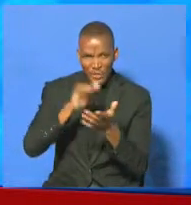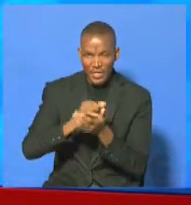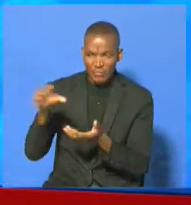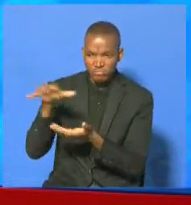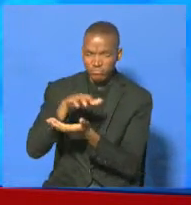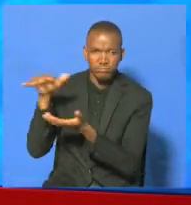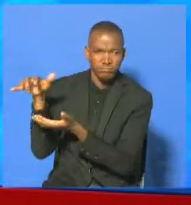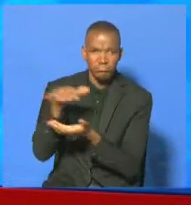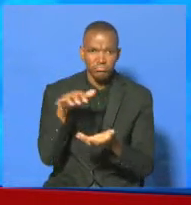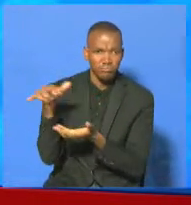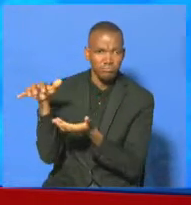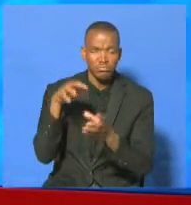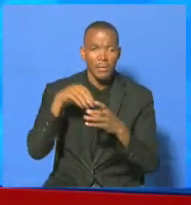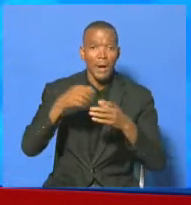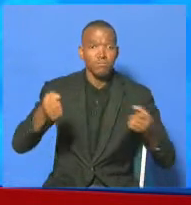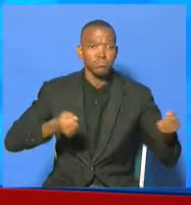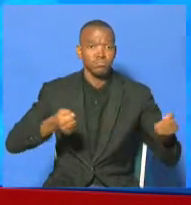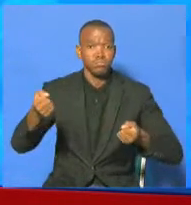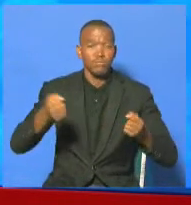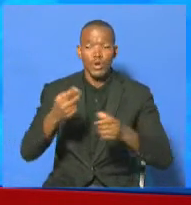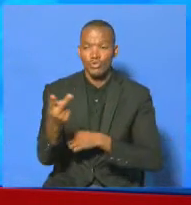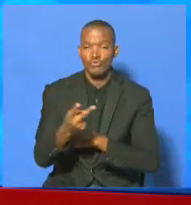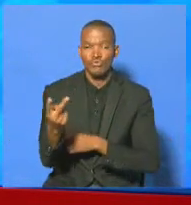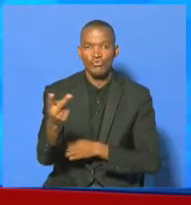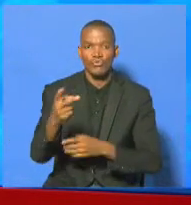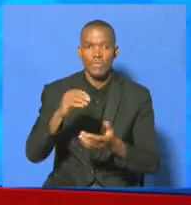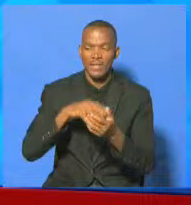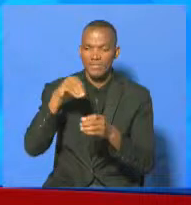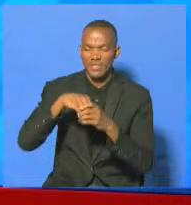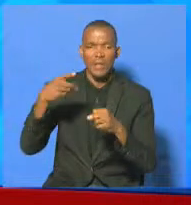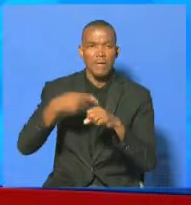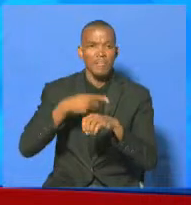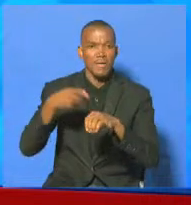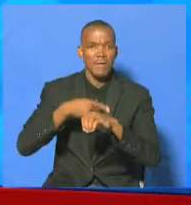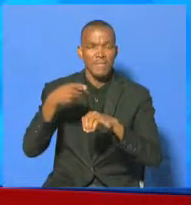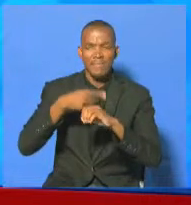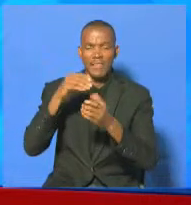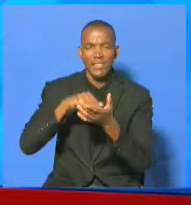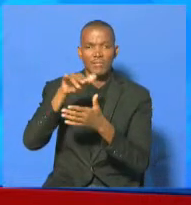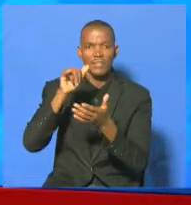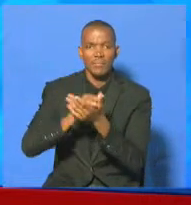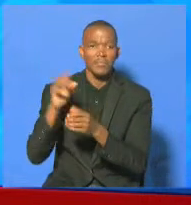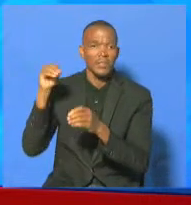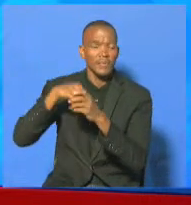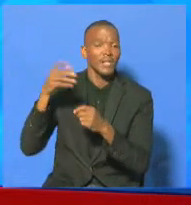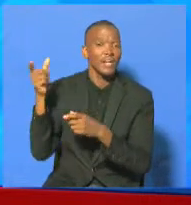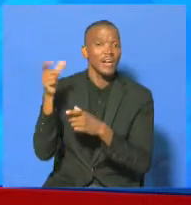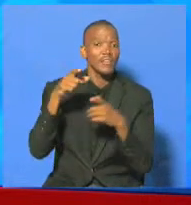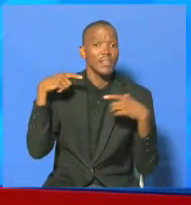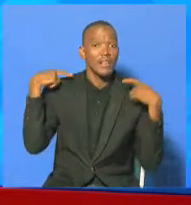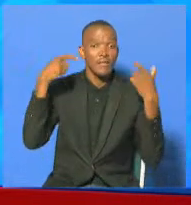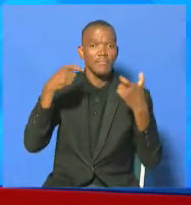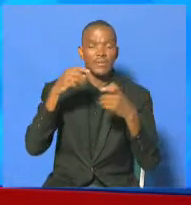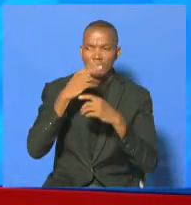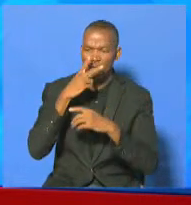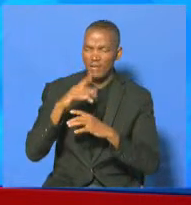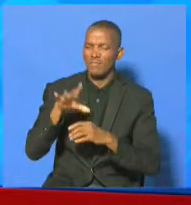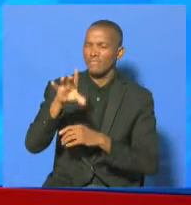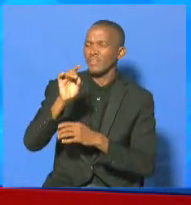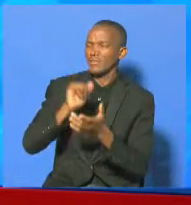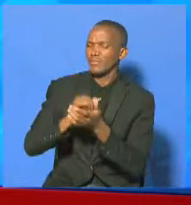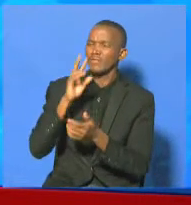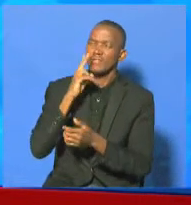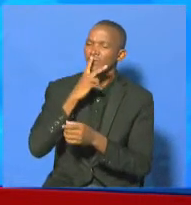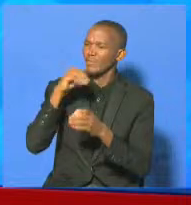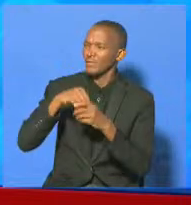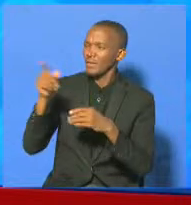load of maize. The two truck drivers smuggled the potatoes at a time when government has banned the importation of potatoes and selected vegetables.